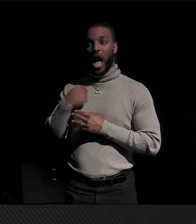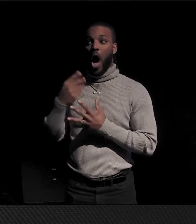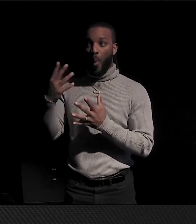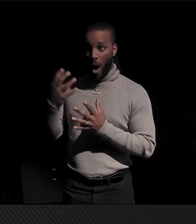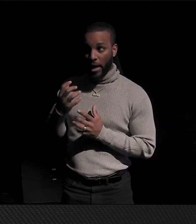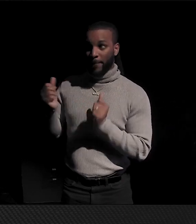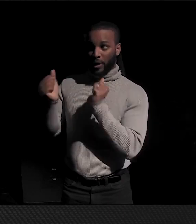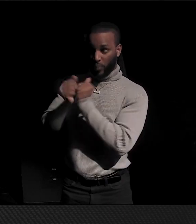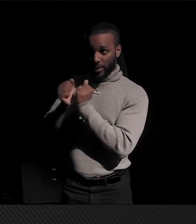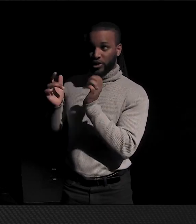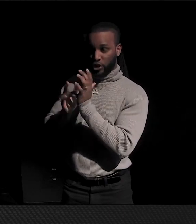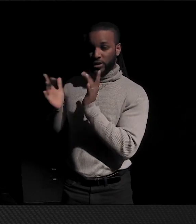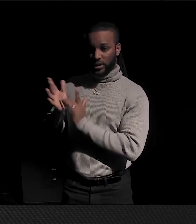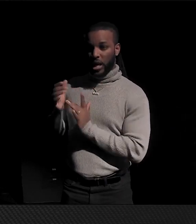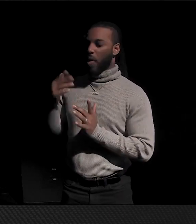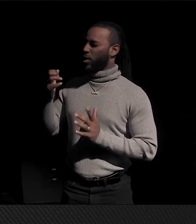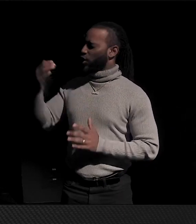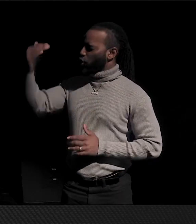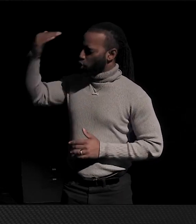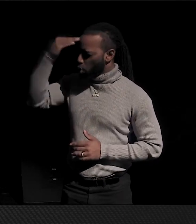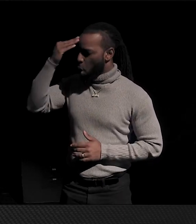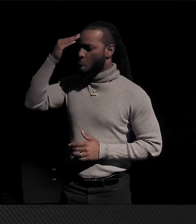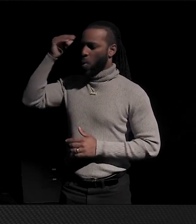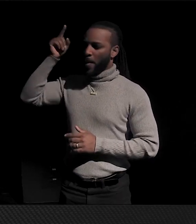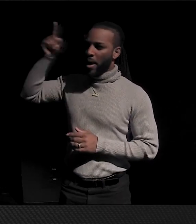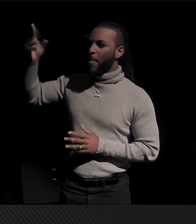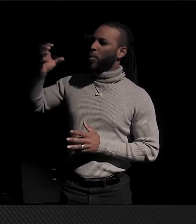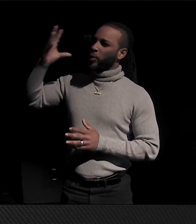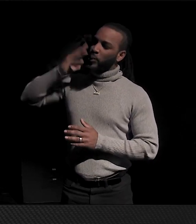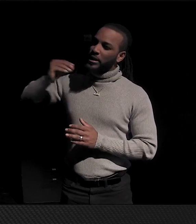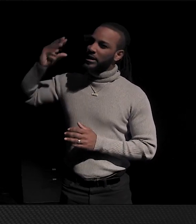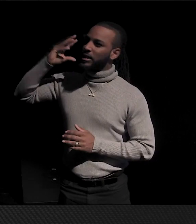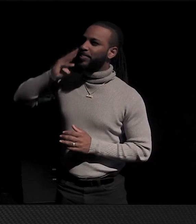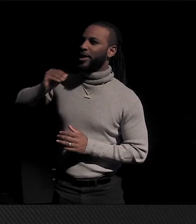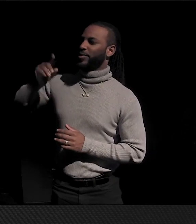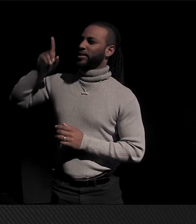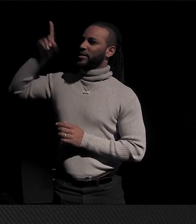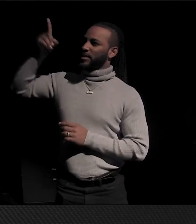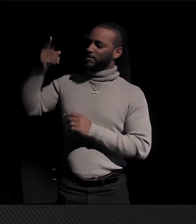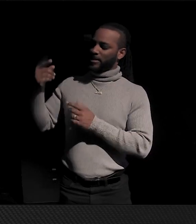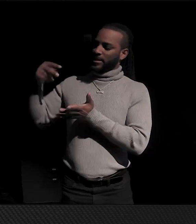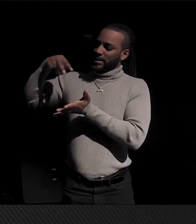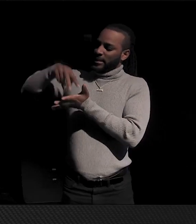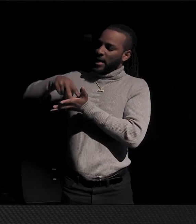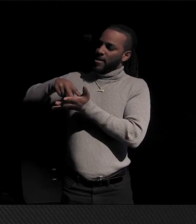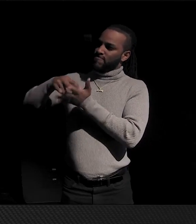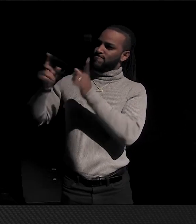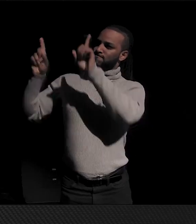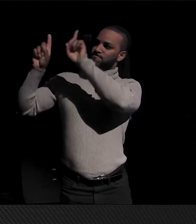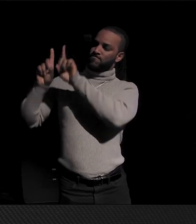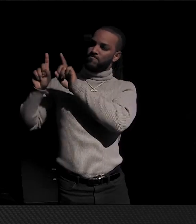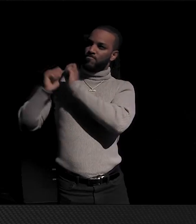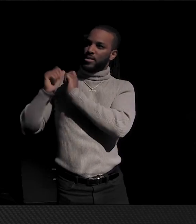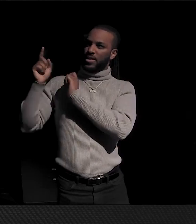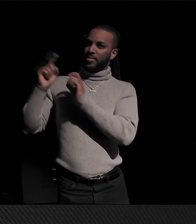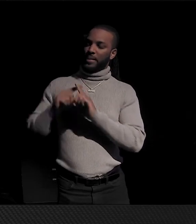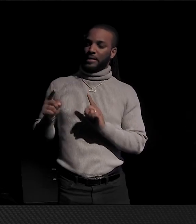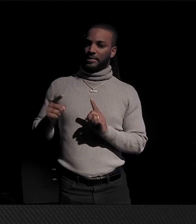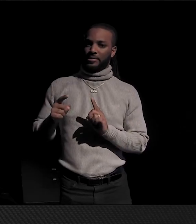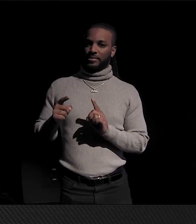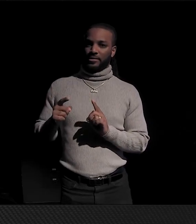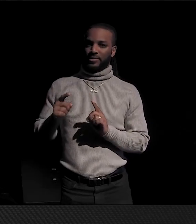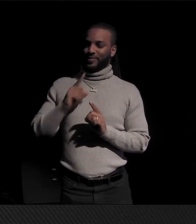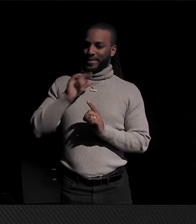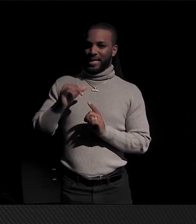with Jesus. I want to know his presence. I want to experience what it's like to stand with him. But I just don't know